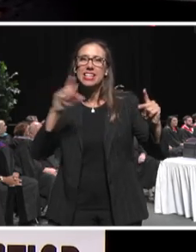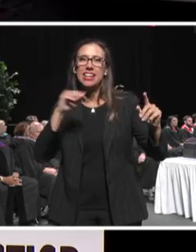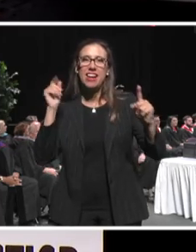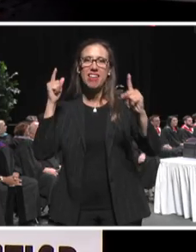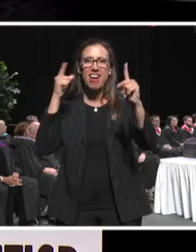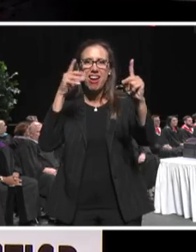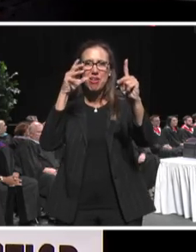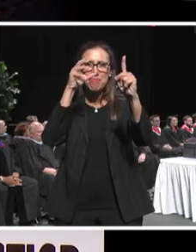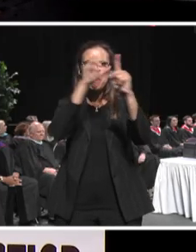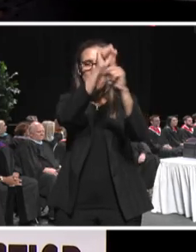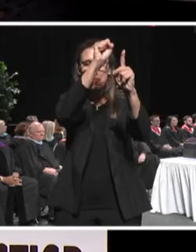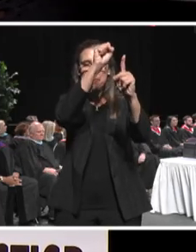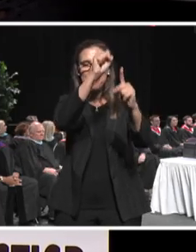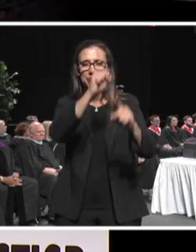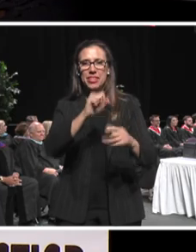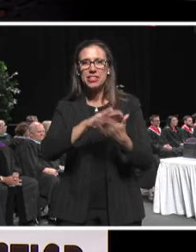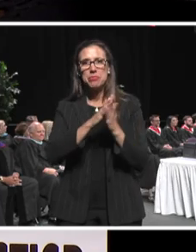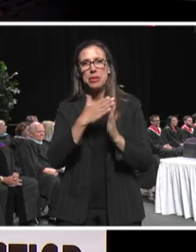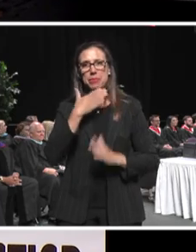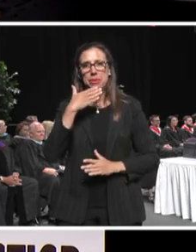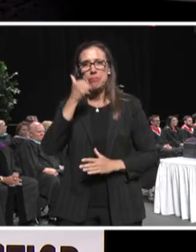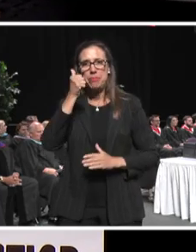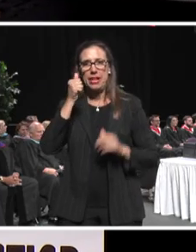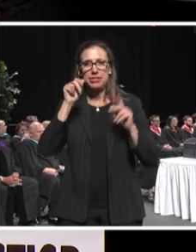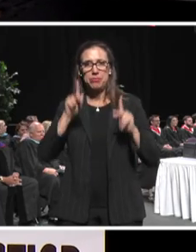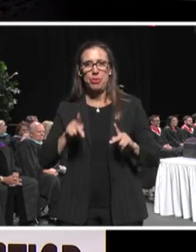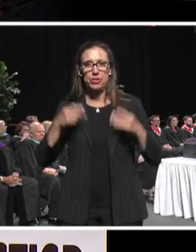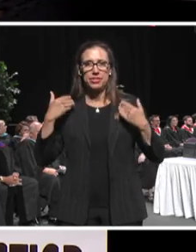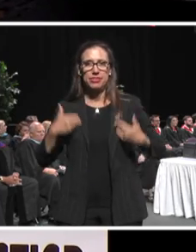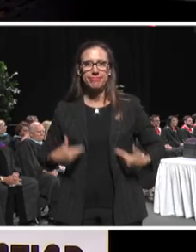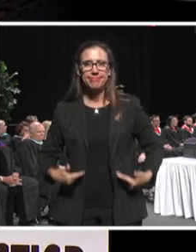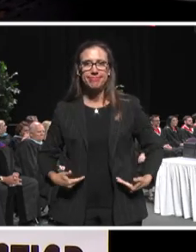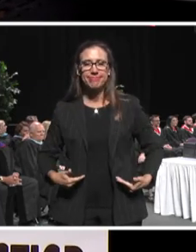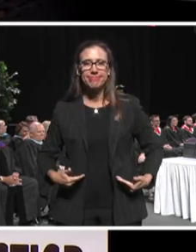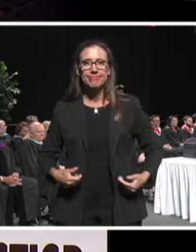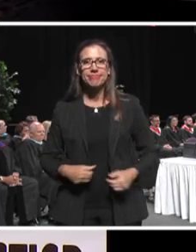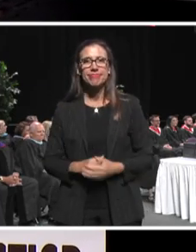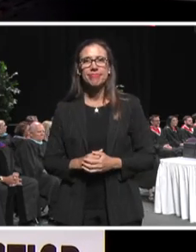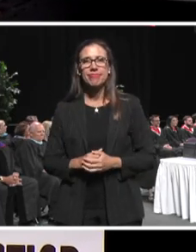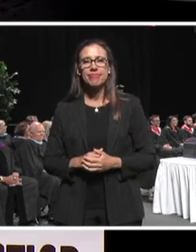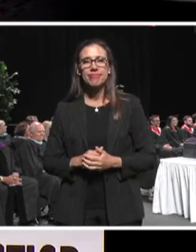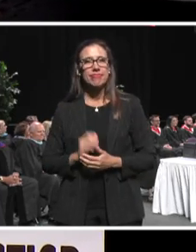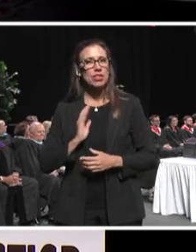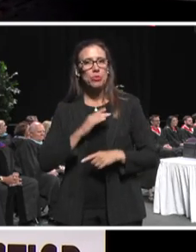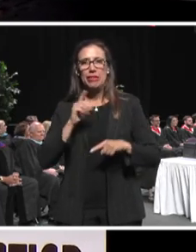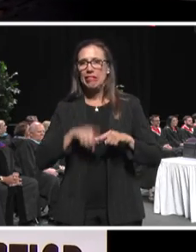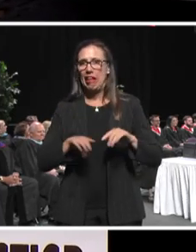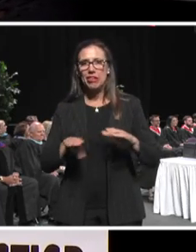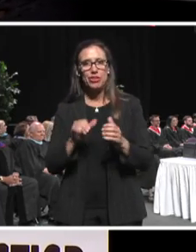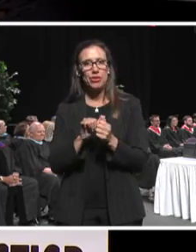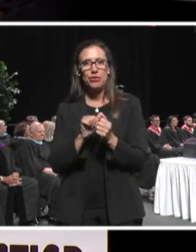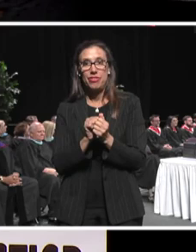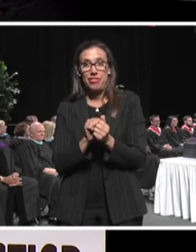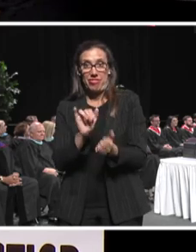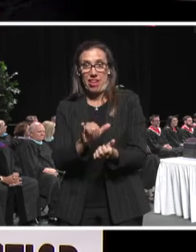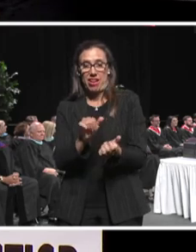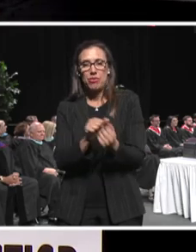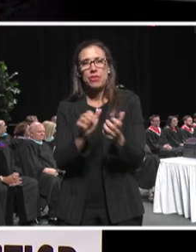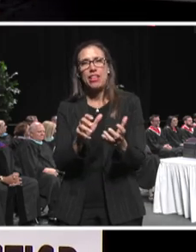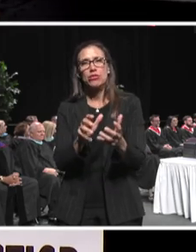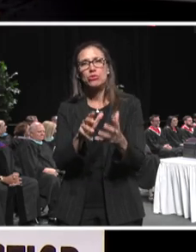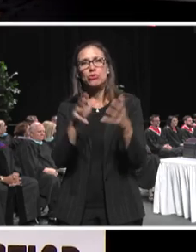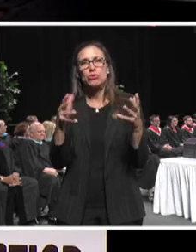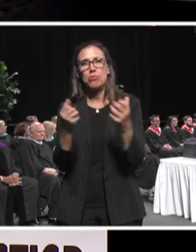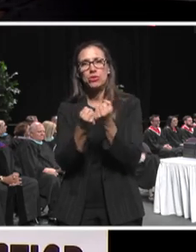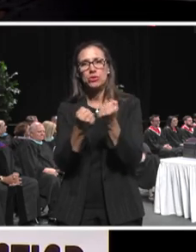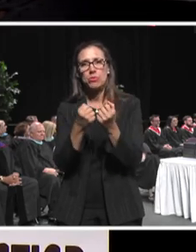maximum potential to be the best version of themselves. And we could not have done this without this tremendous